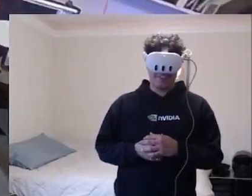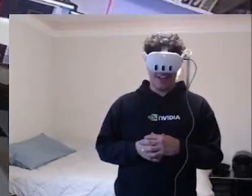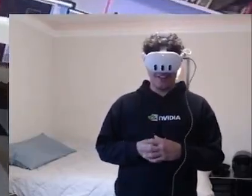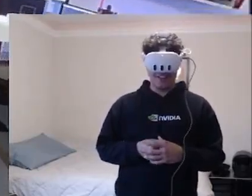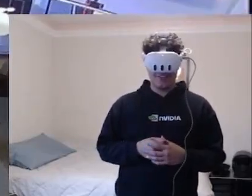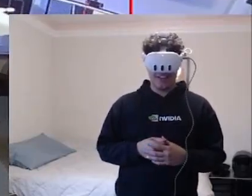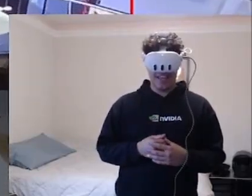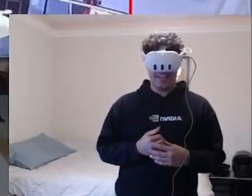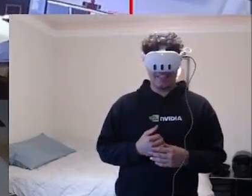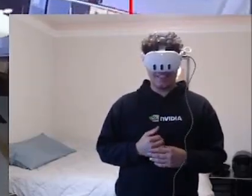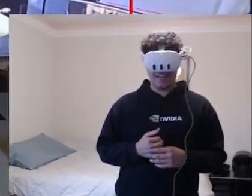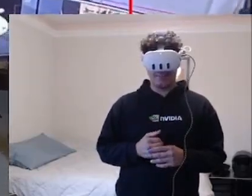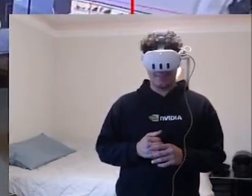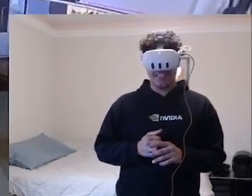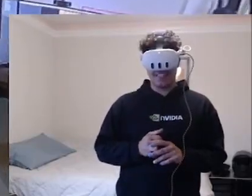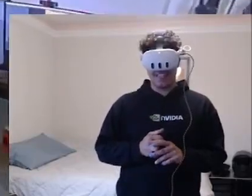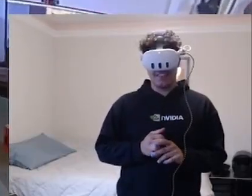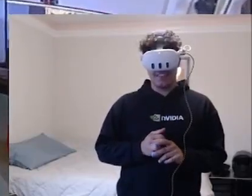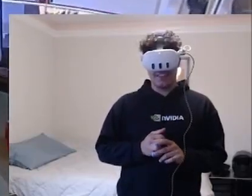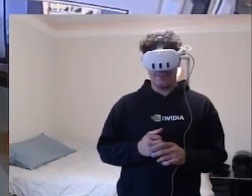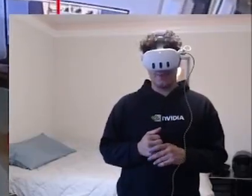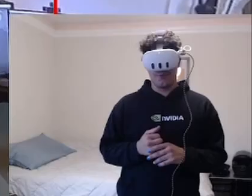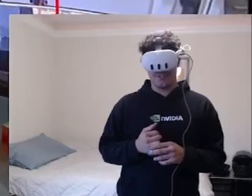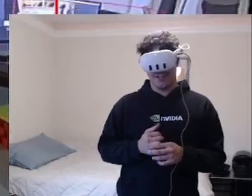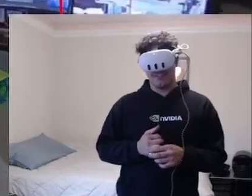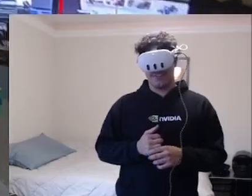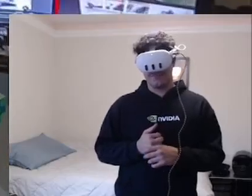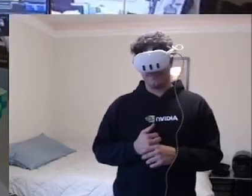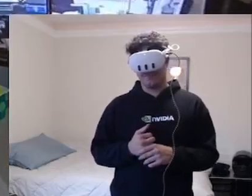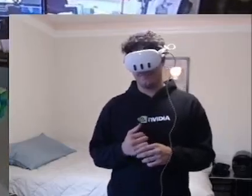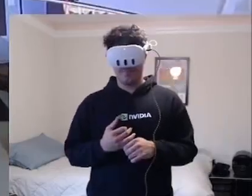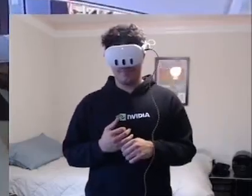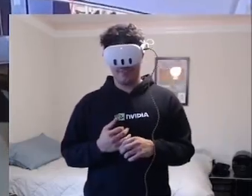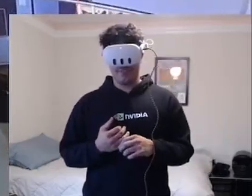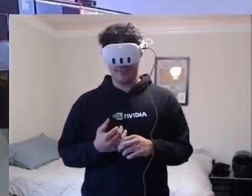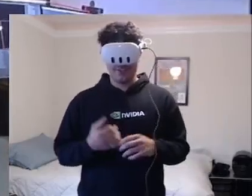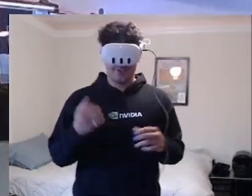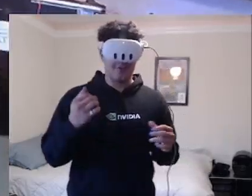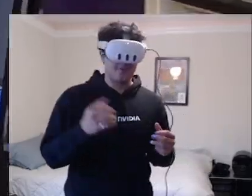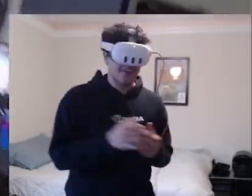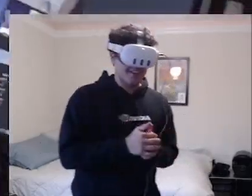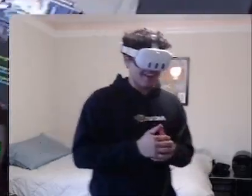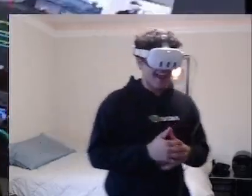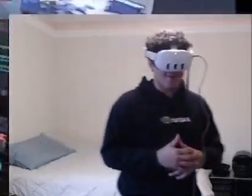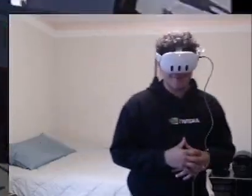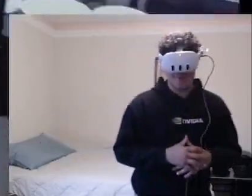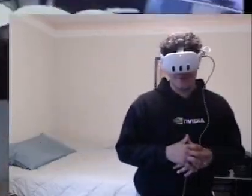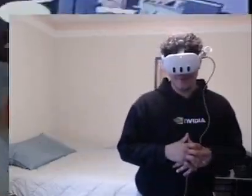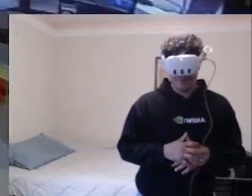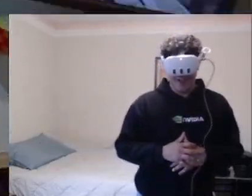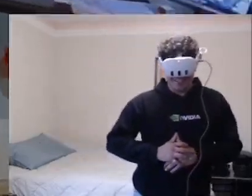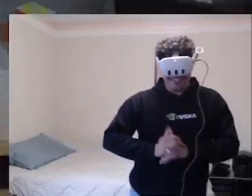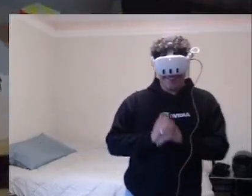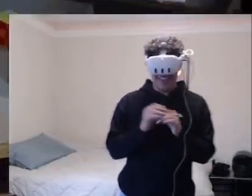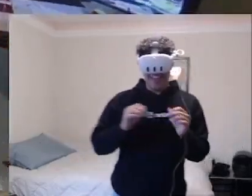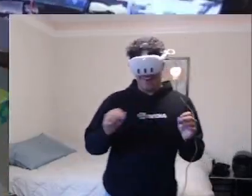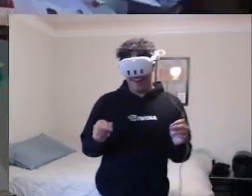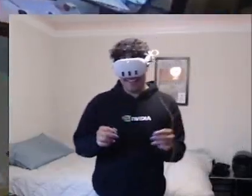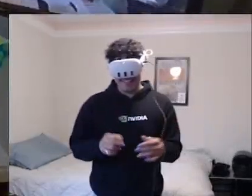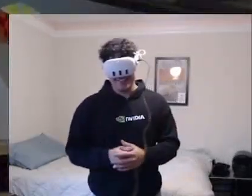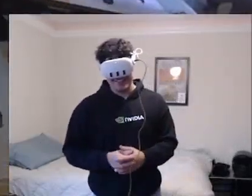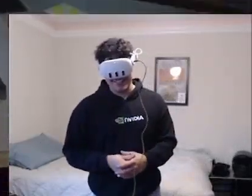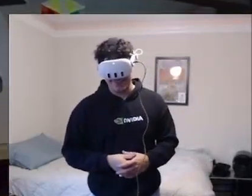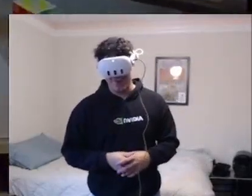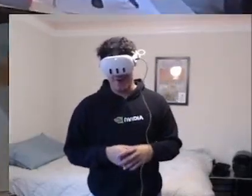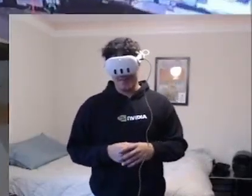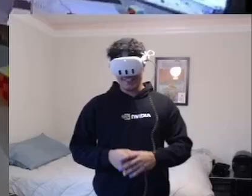Microsoft Challenge, and second place in the Google Challenge. So now for the project. So